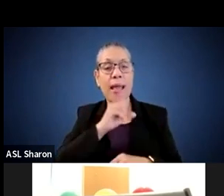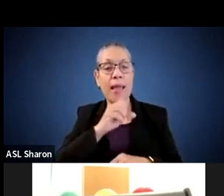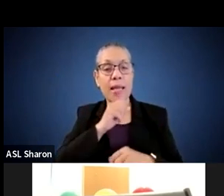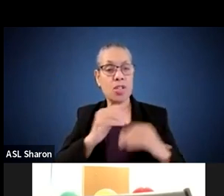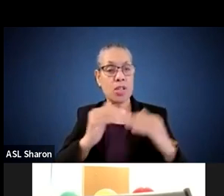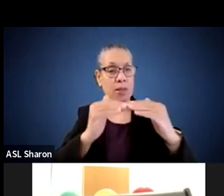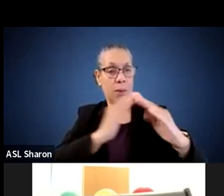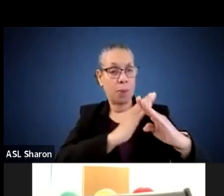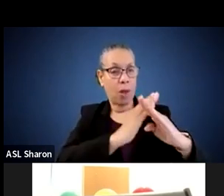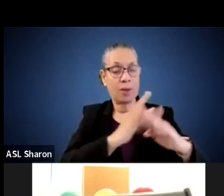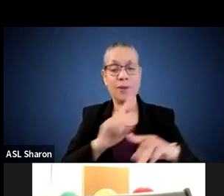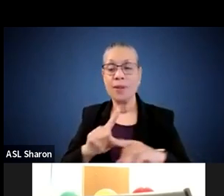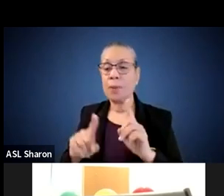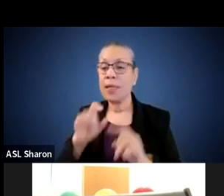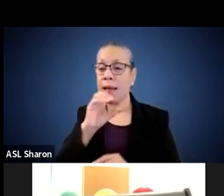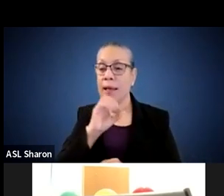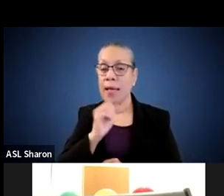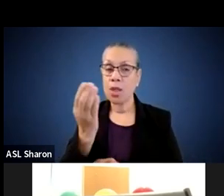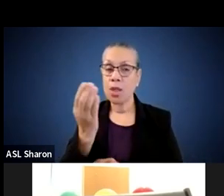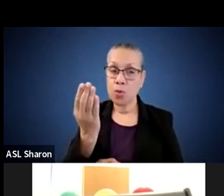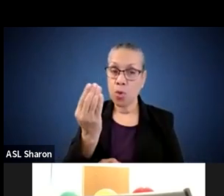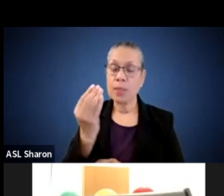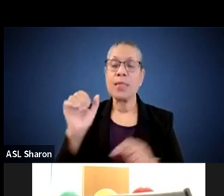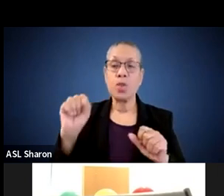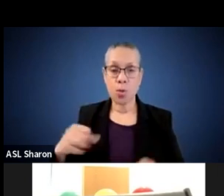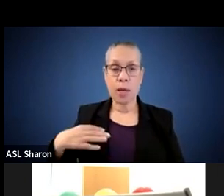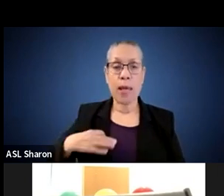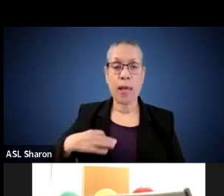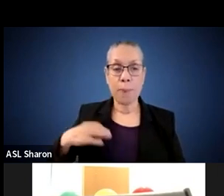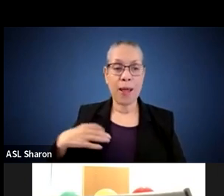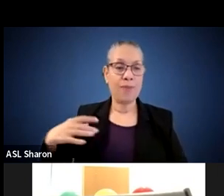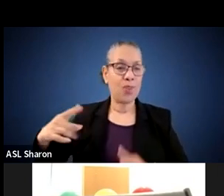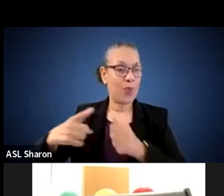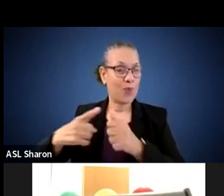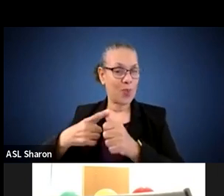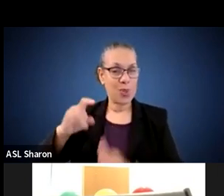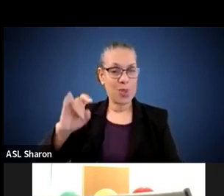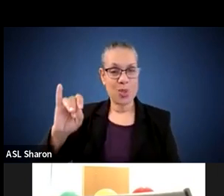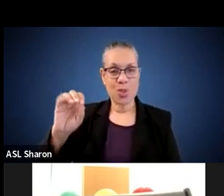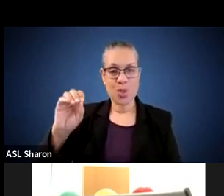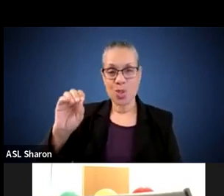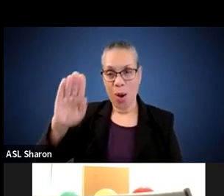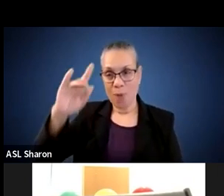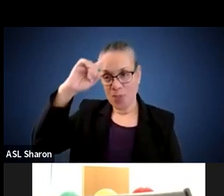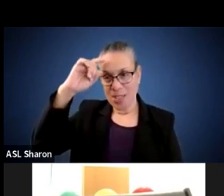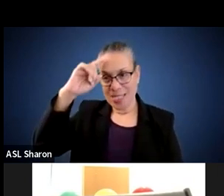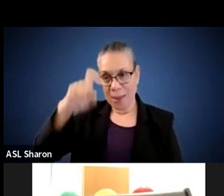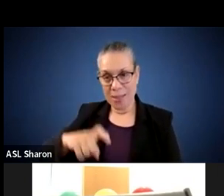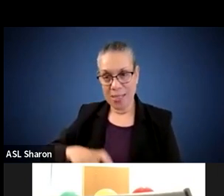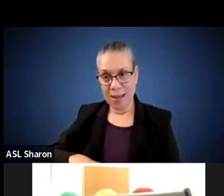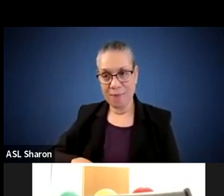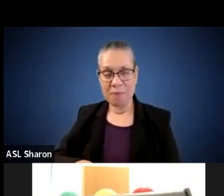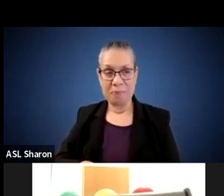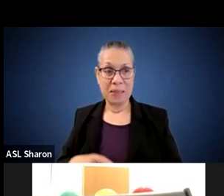Robinson 14 is the age where you can apply for um your first jobs if you will in the summer uh 14